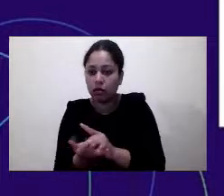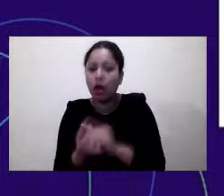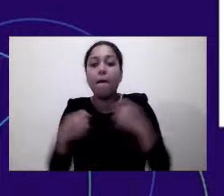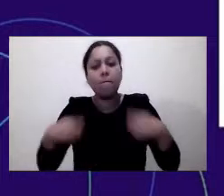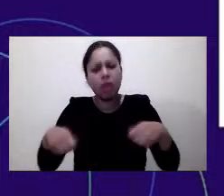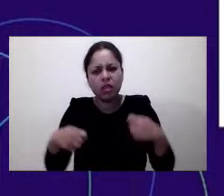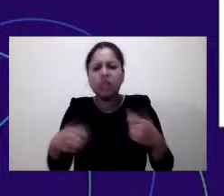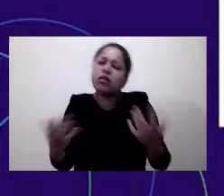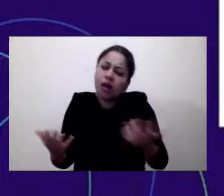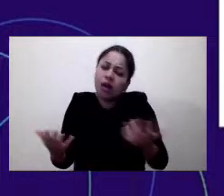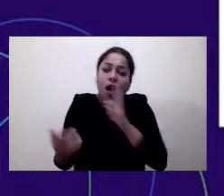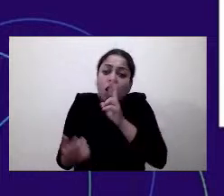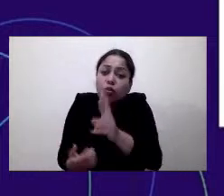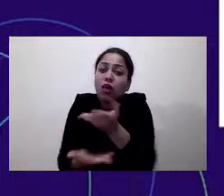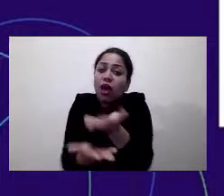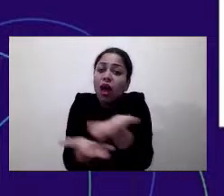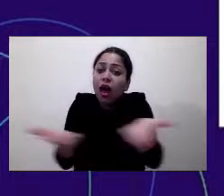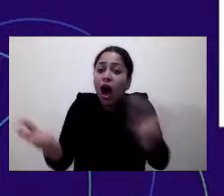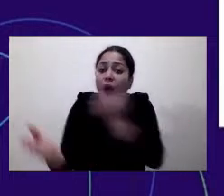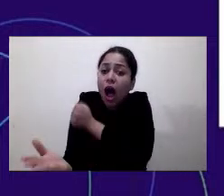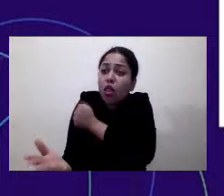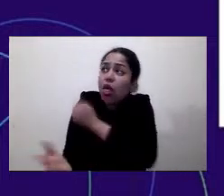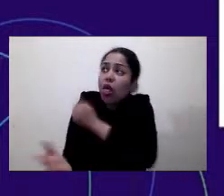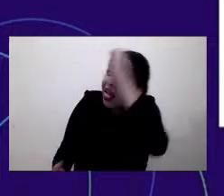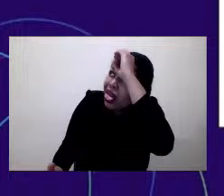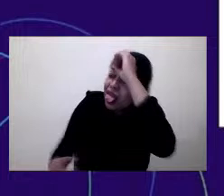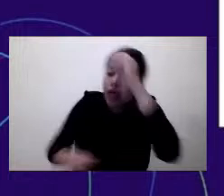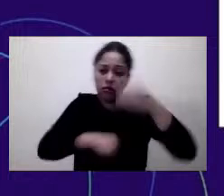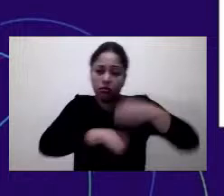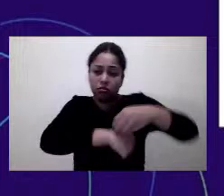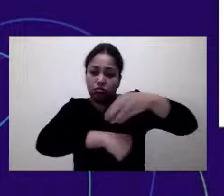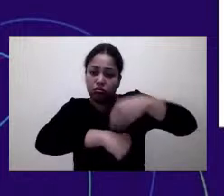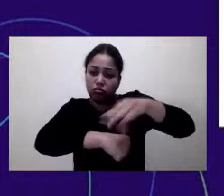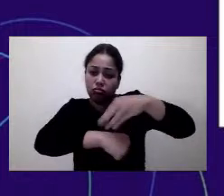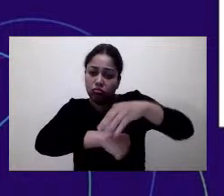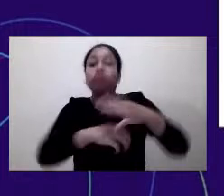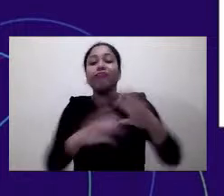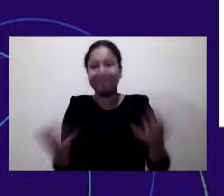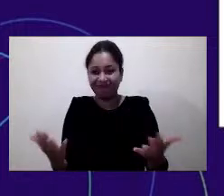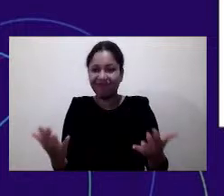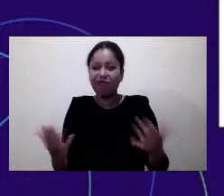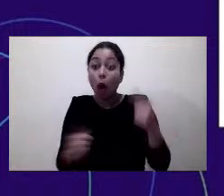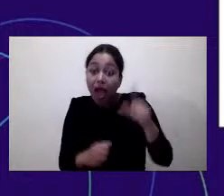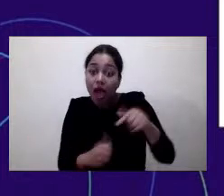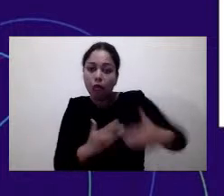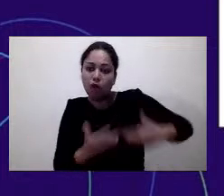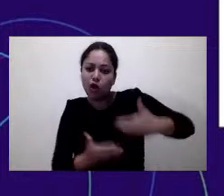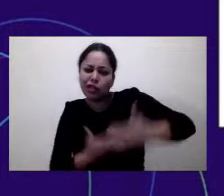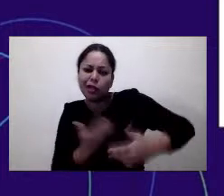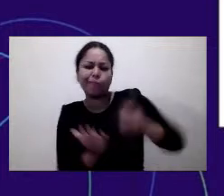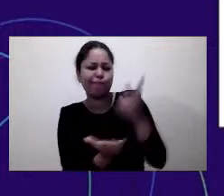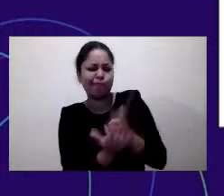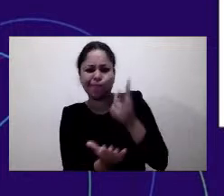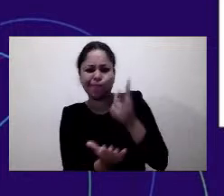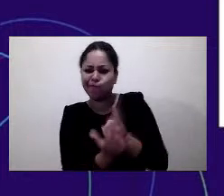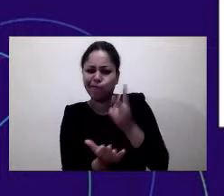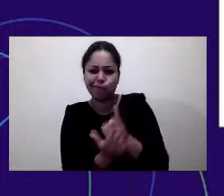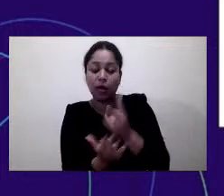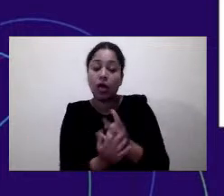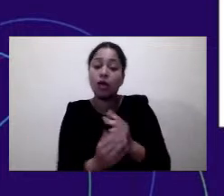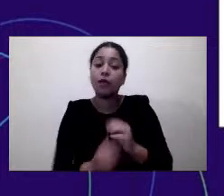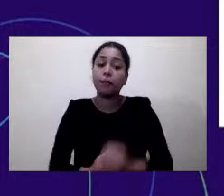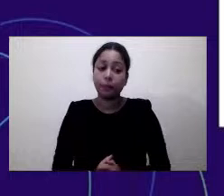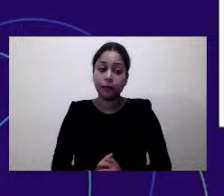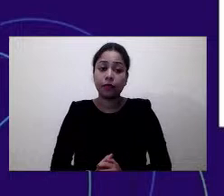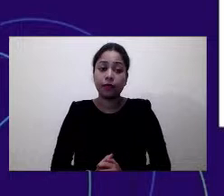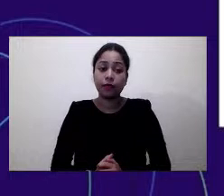students. So it's a continuous process, and we don't really have only a single and widely accepted